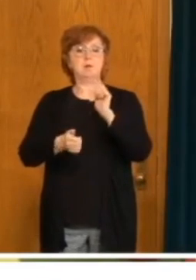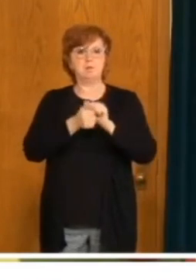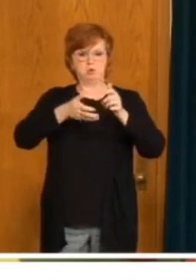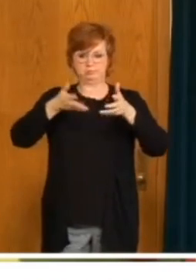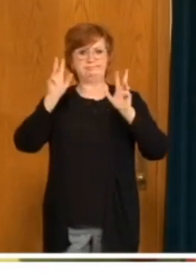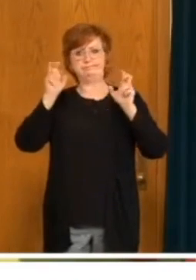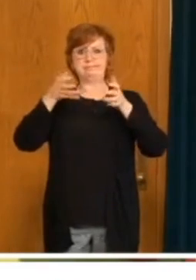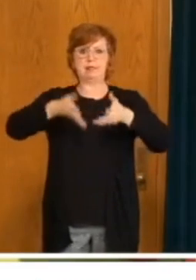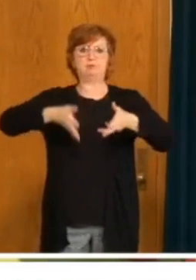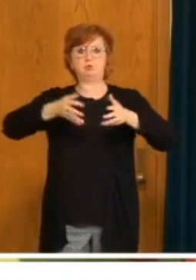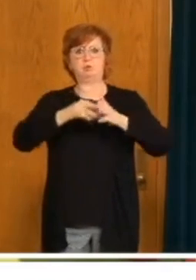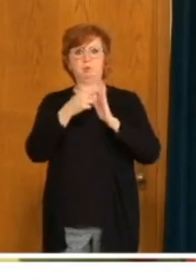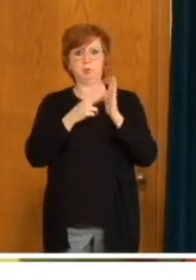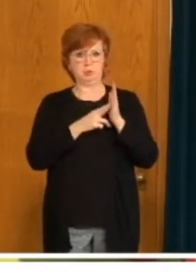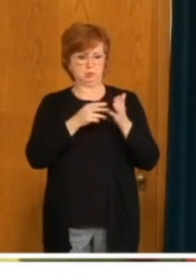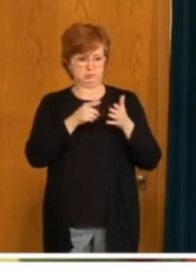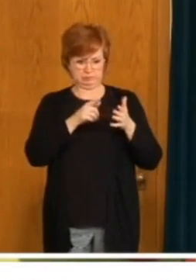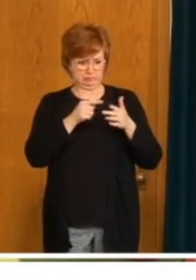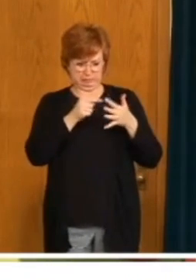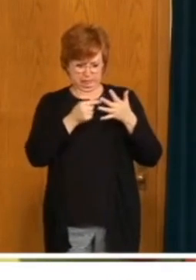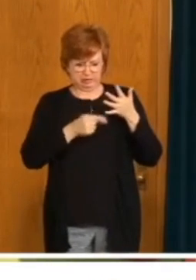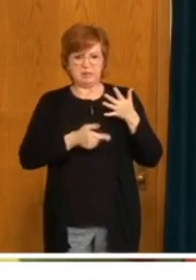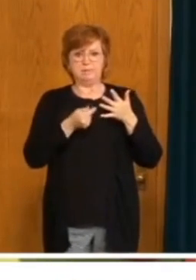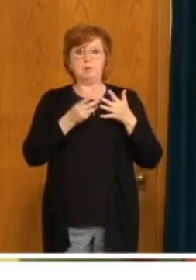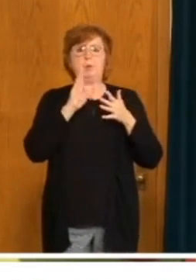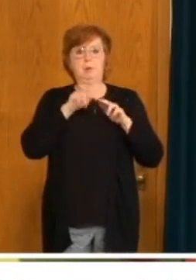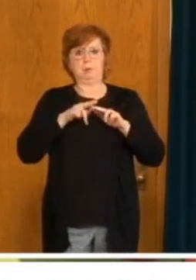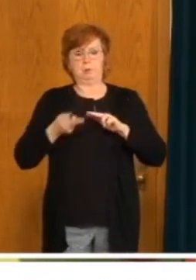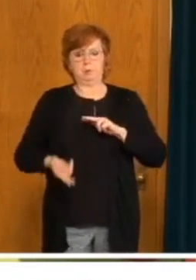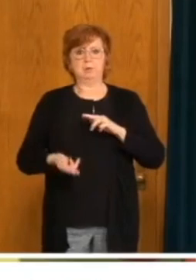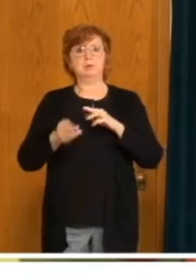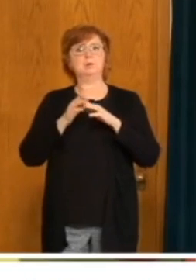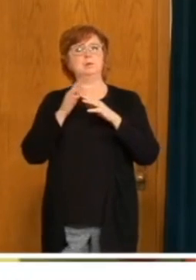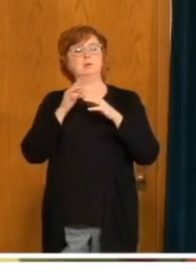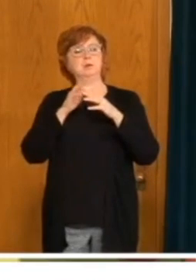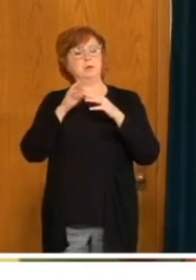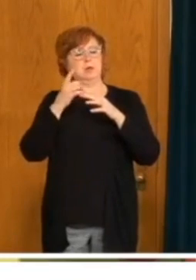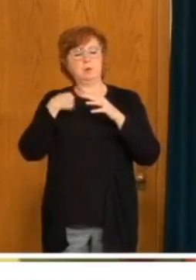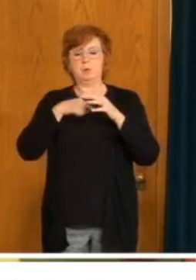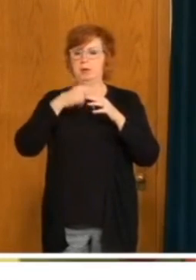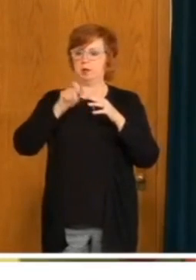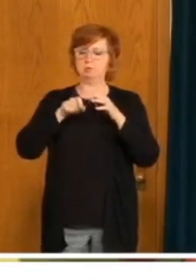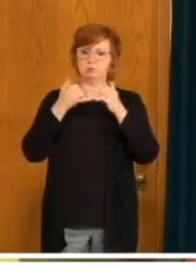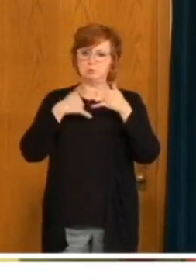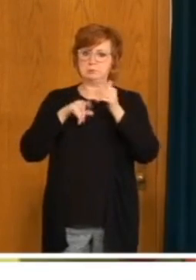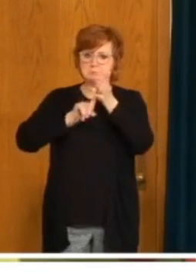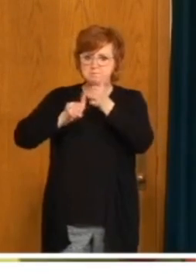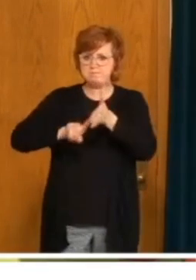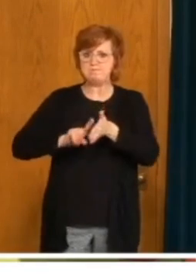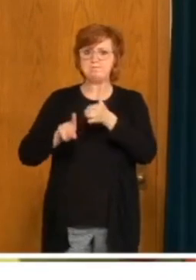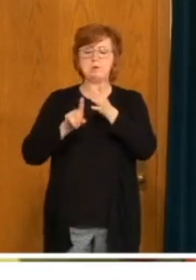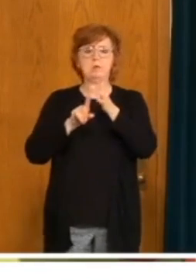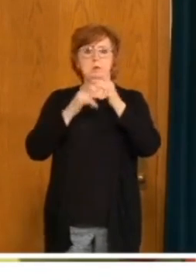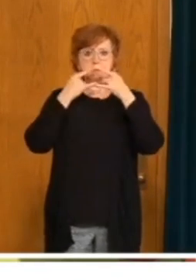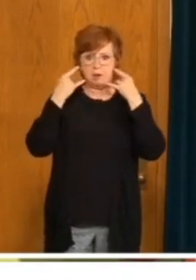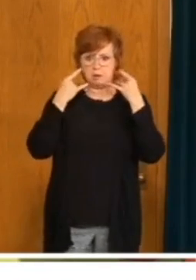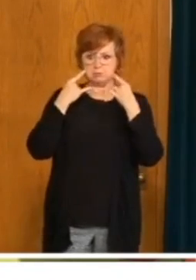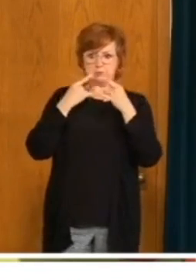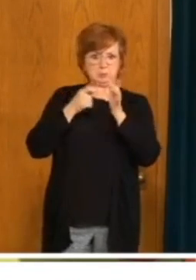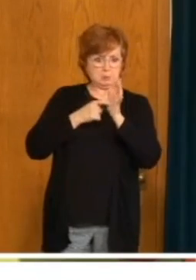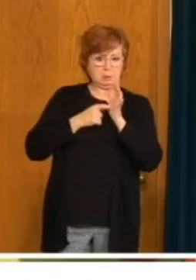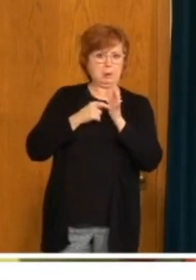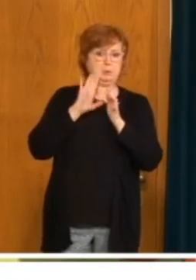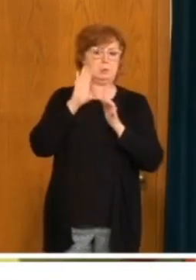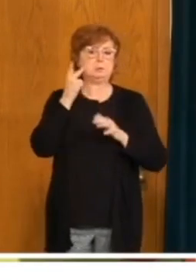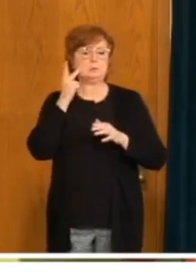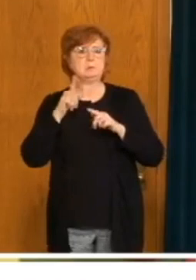on gathering sizes and indoor masking policy will be developed in the weeks ahead based on the progress that we see in the